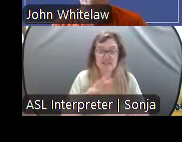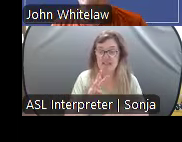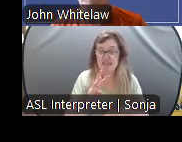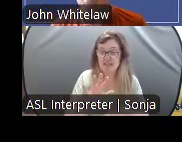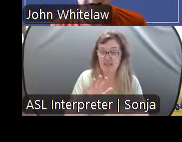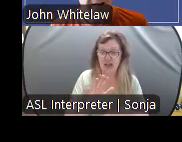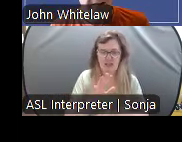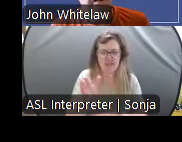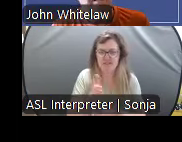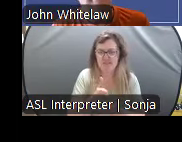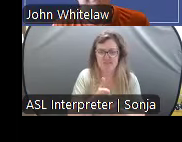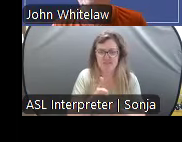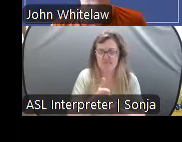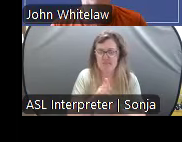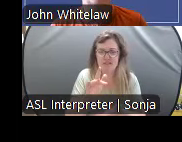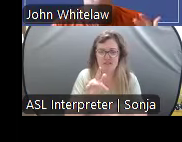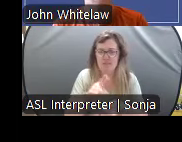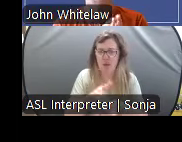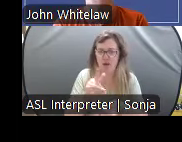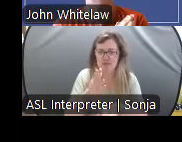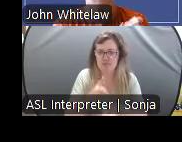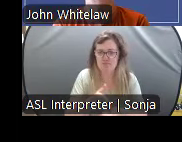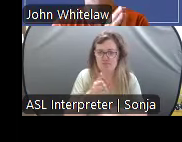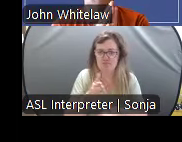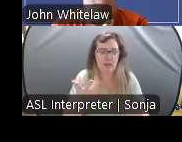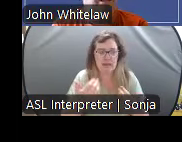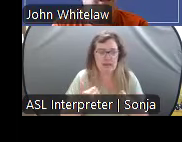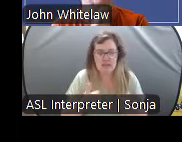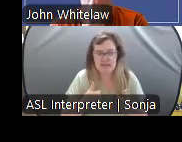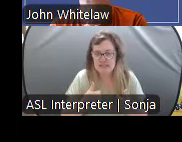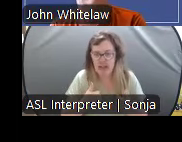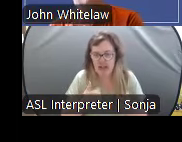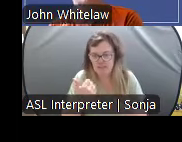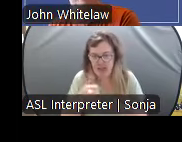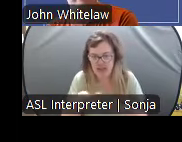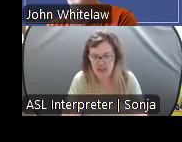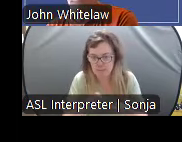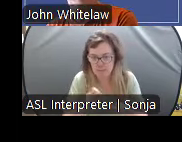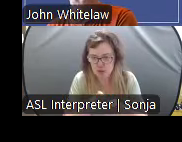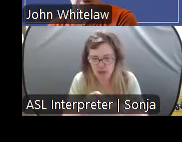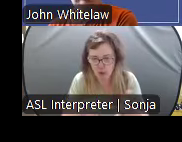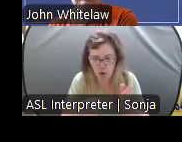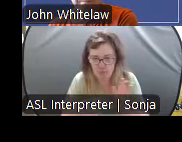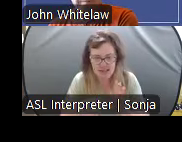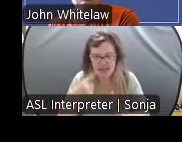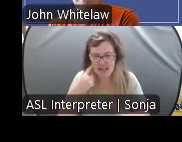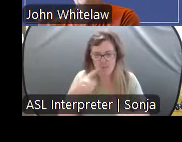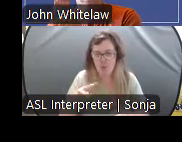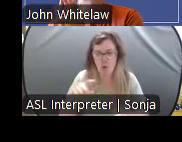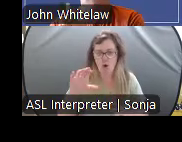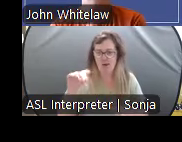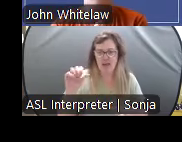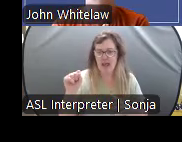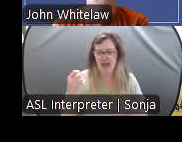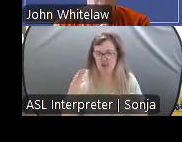little spot on the way. And so it does not have any particular meaning for the cash anymore.